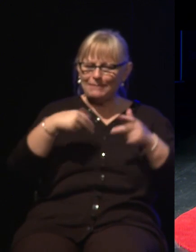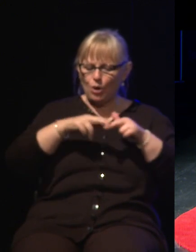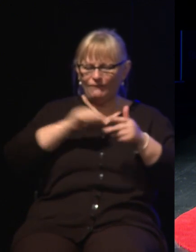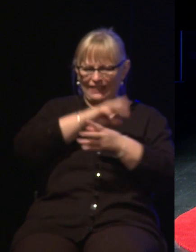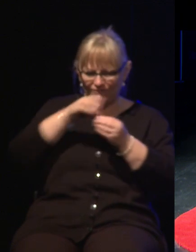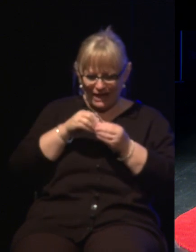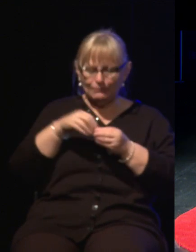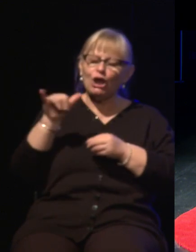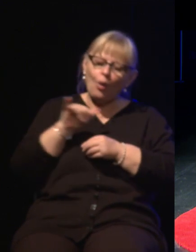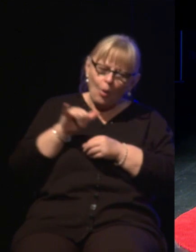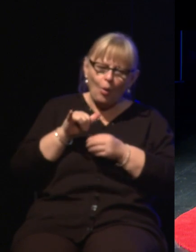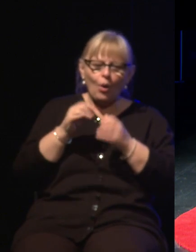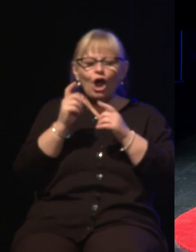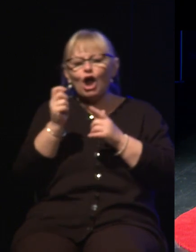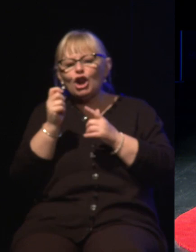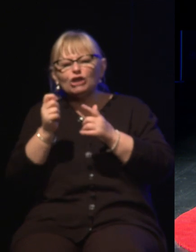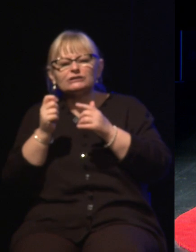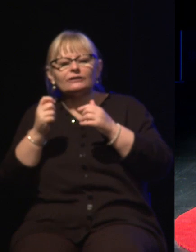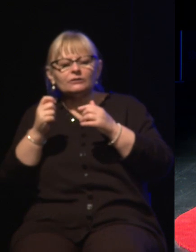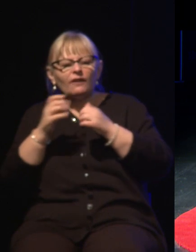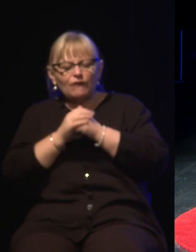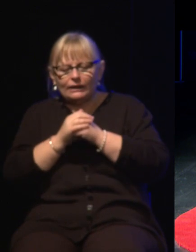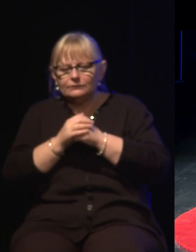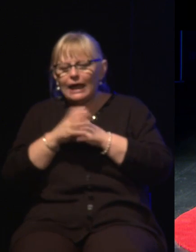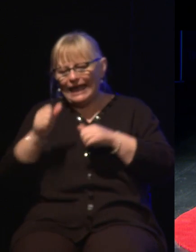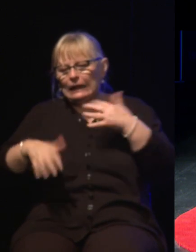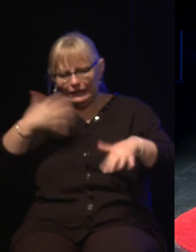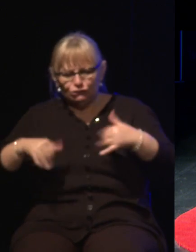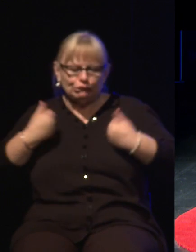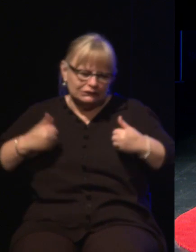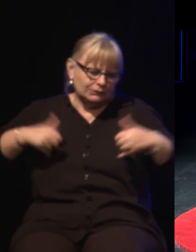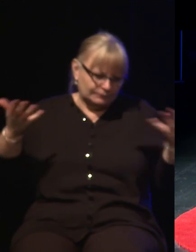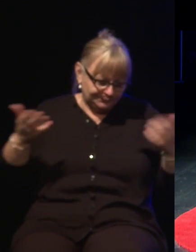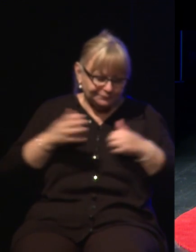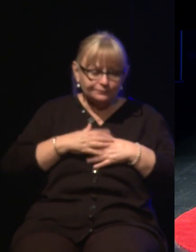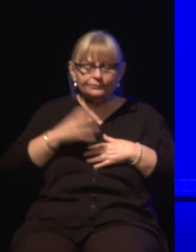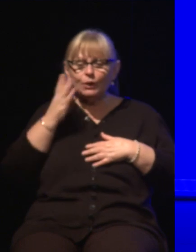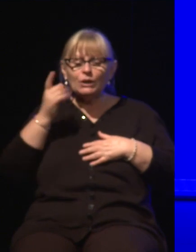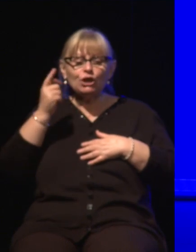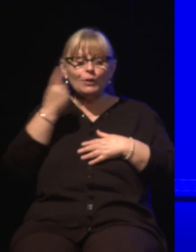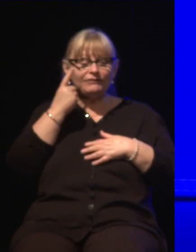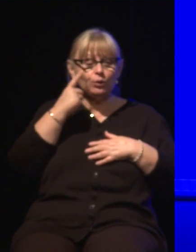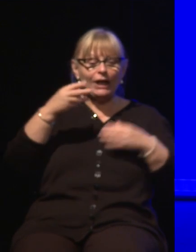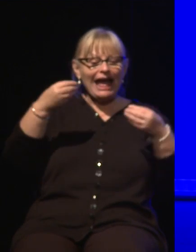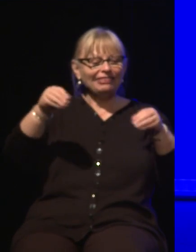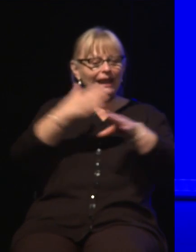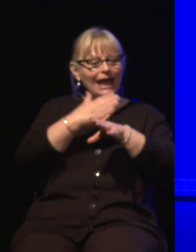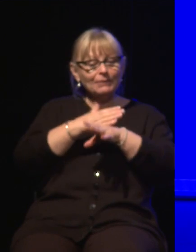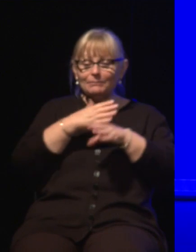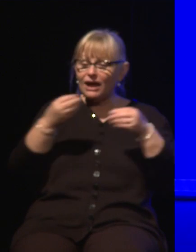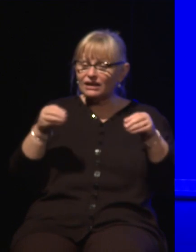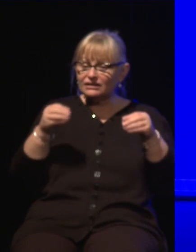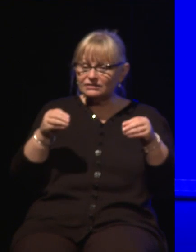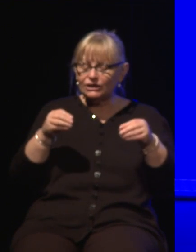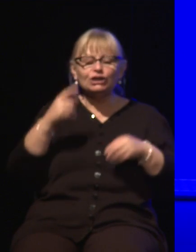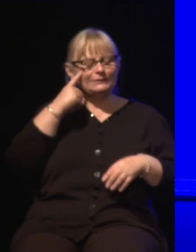family or a close friend who experiences a serious illness or injury. When you look at the labour market, you find that the risks are